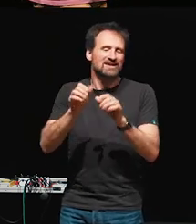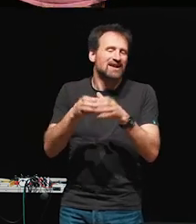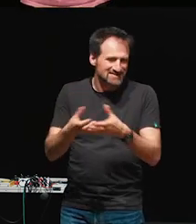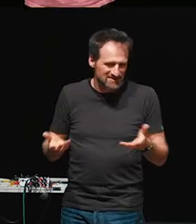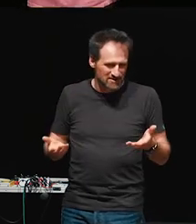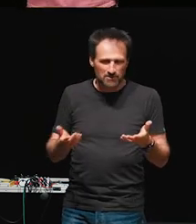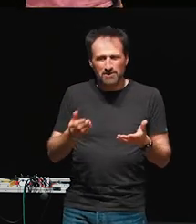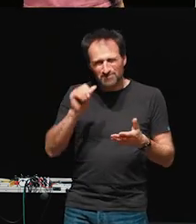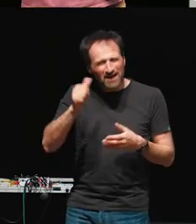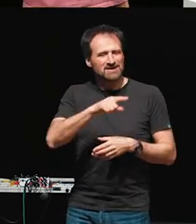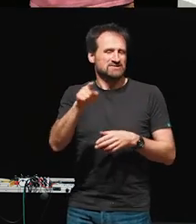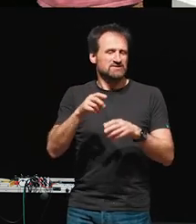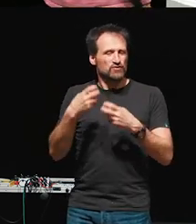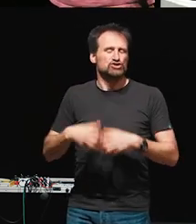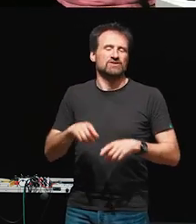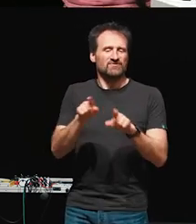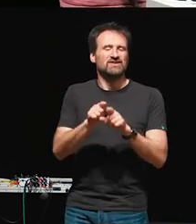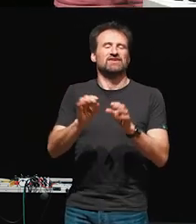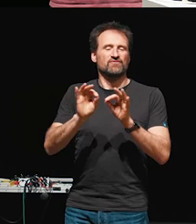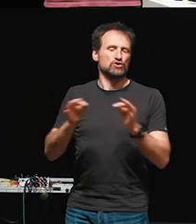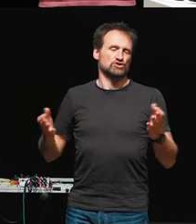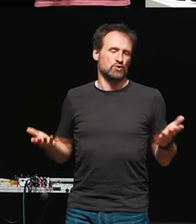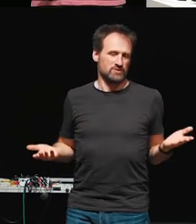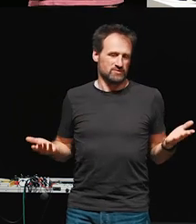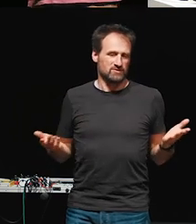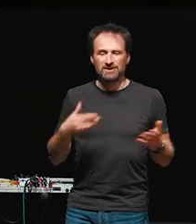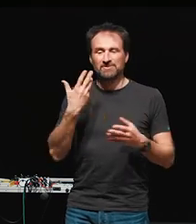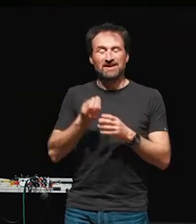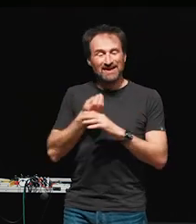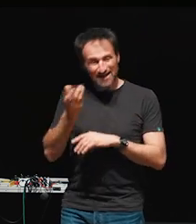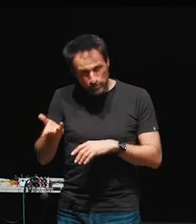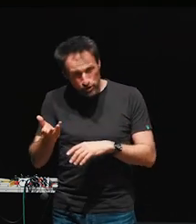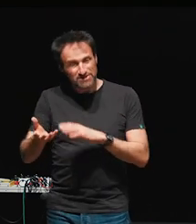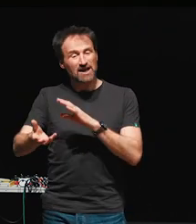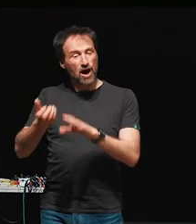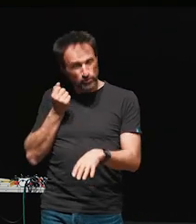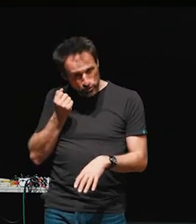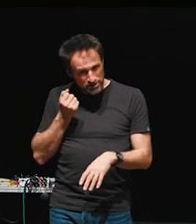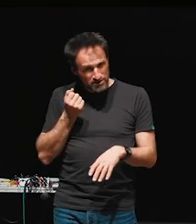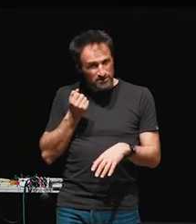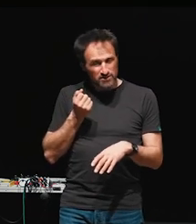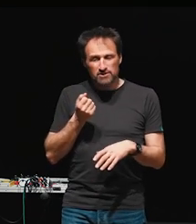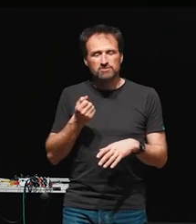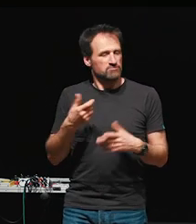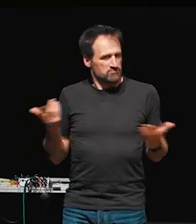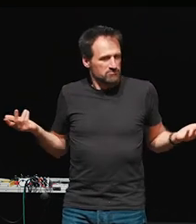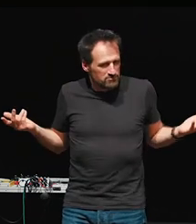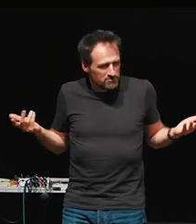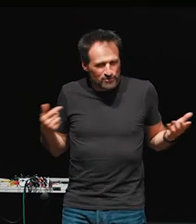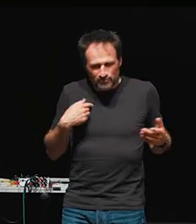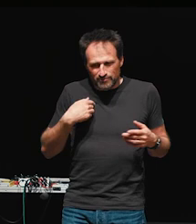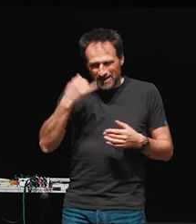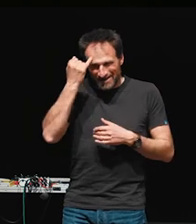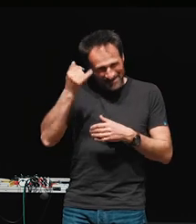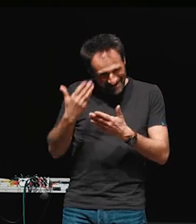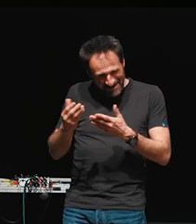We have some inputs, which are messages, and we get some outputs back, which are also messages. And so if you combine that idea with these